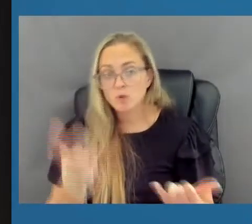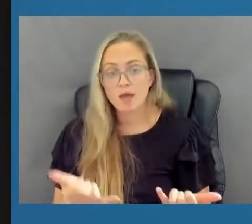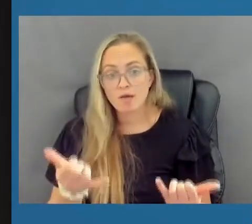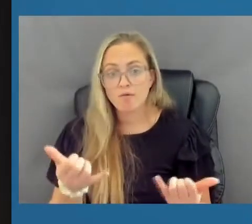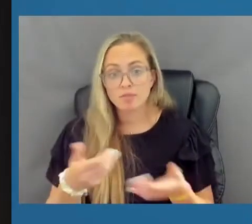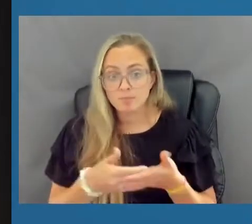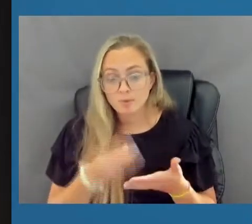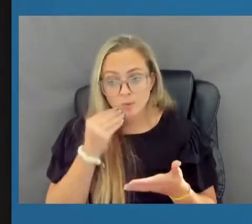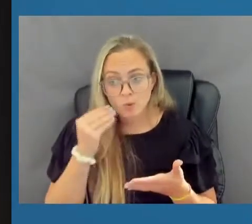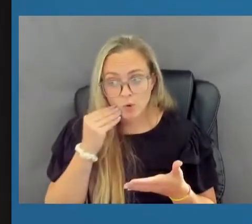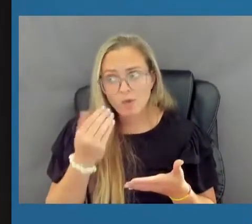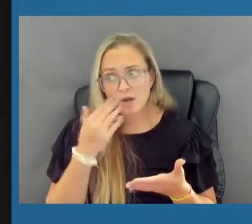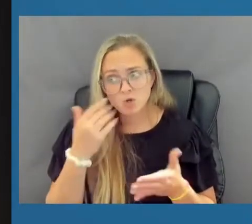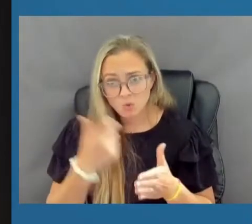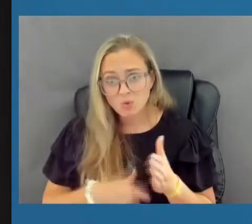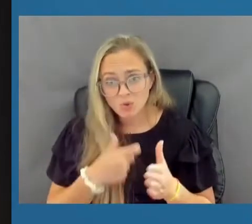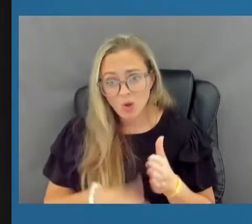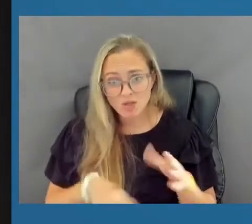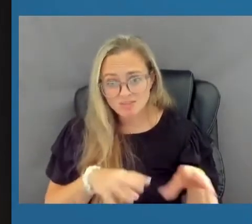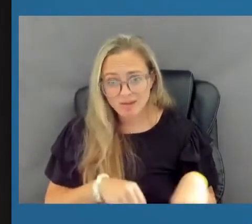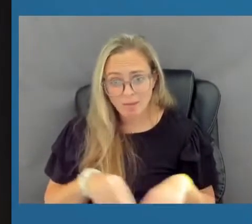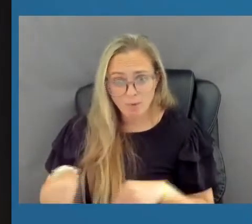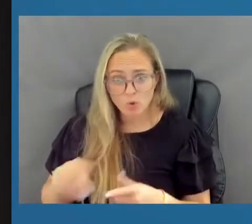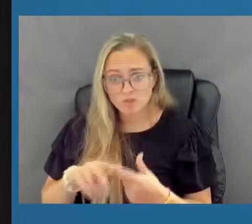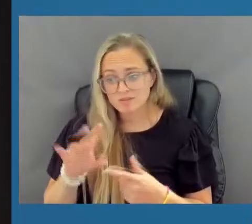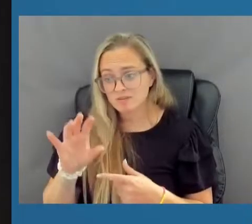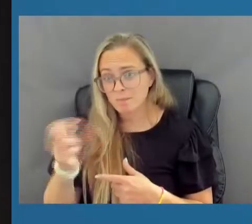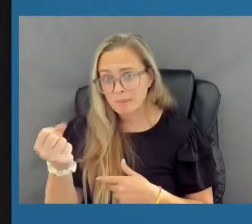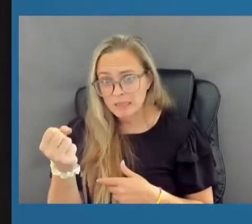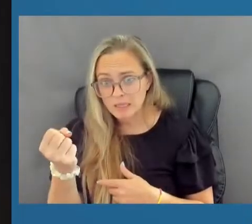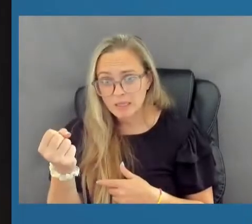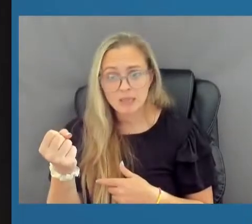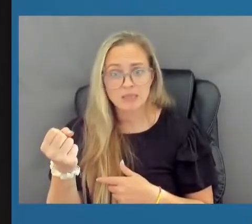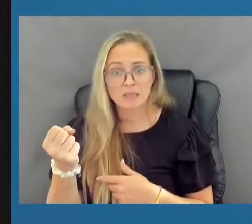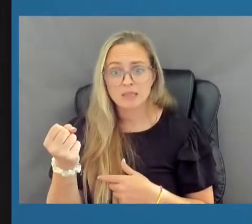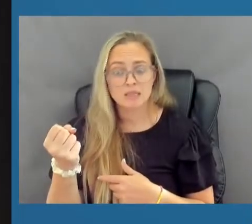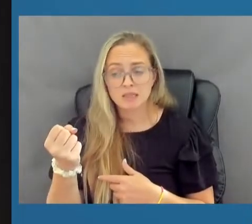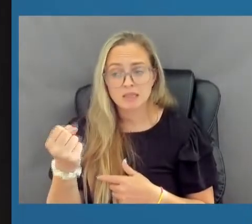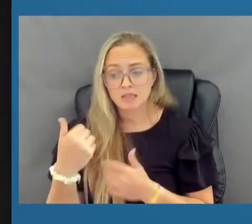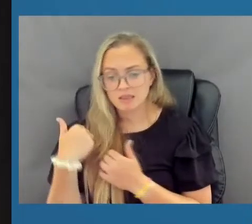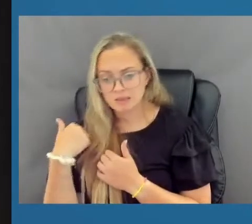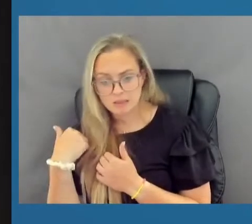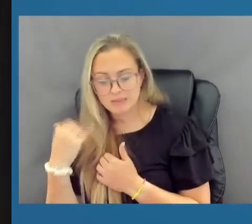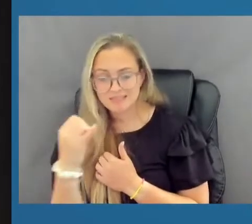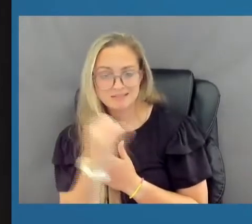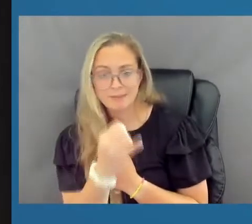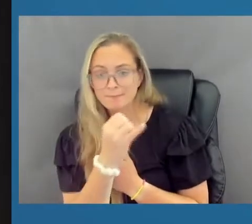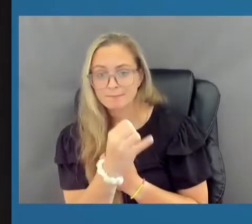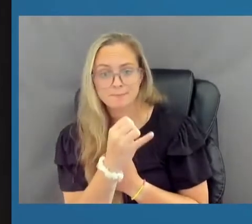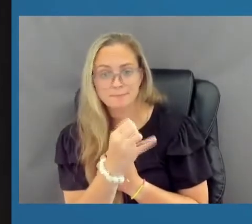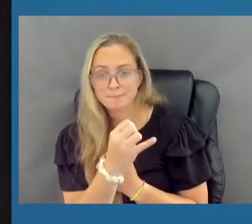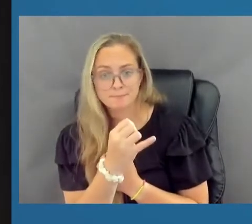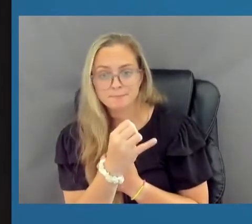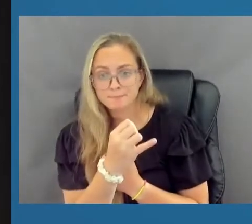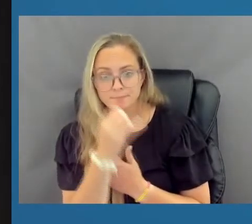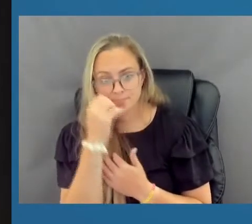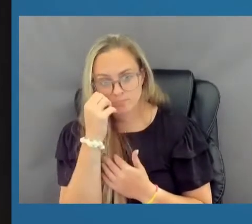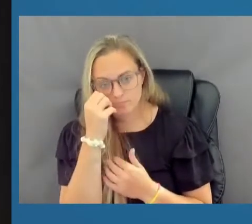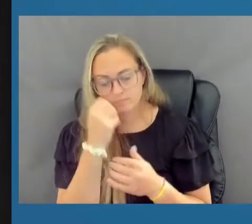how much the diapers and formula are costing. You know, a burden on them is just as it was for me when I was a young wife starting